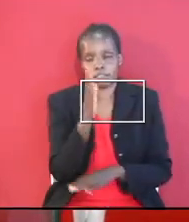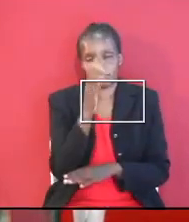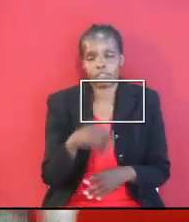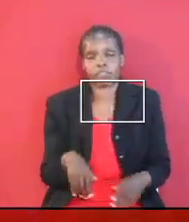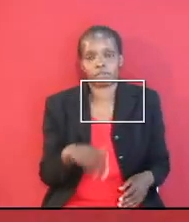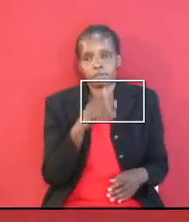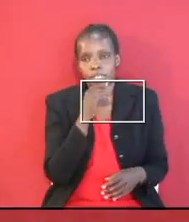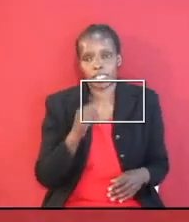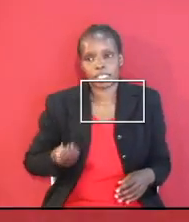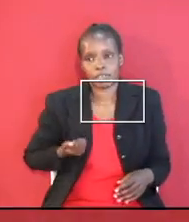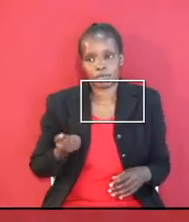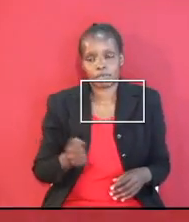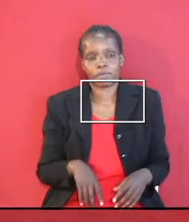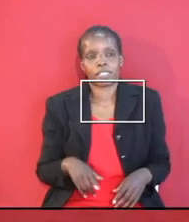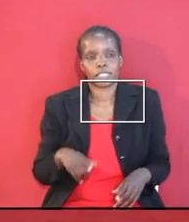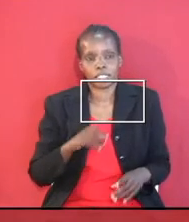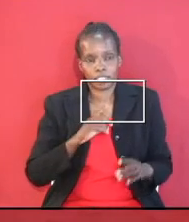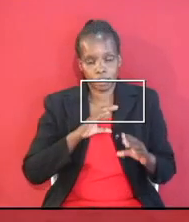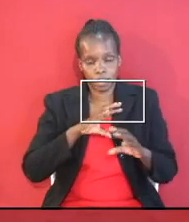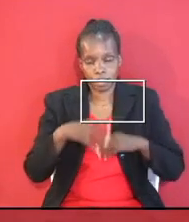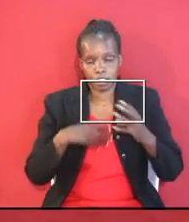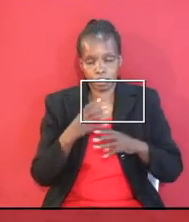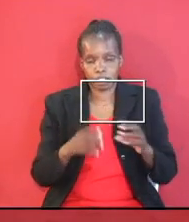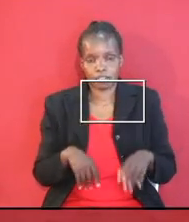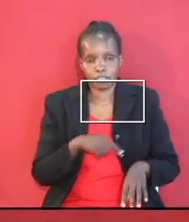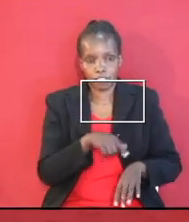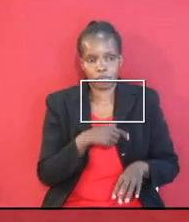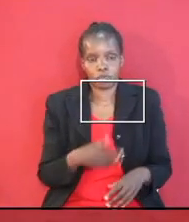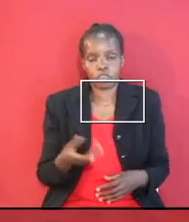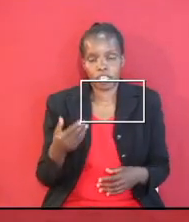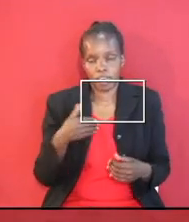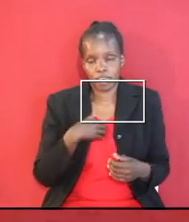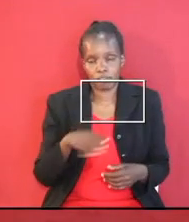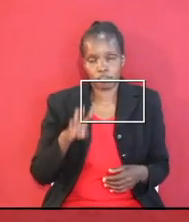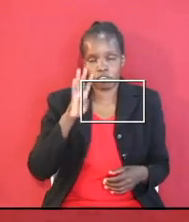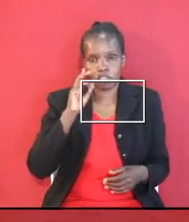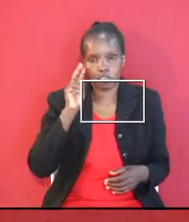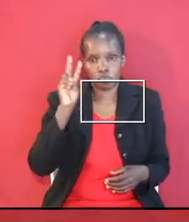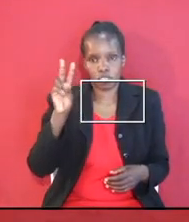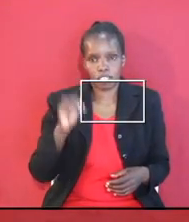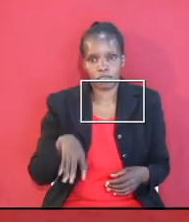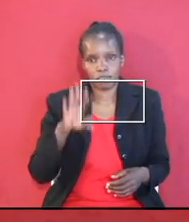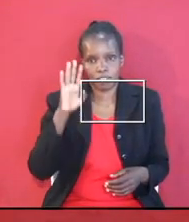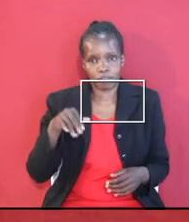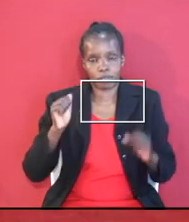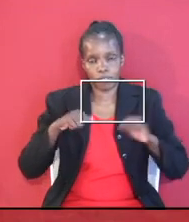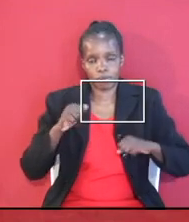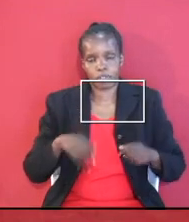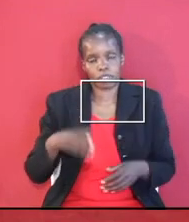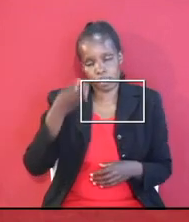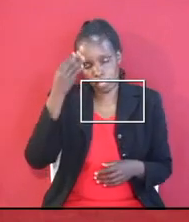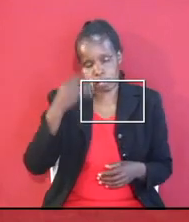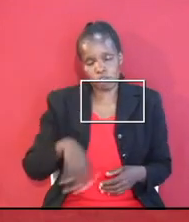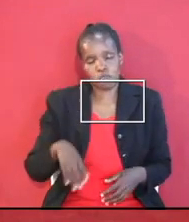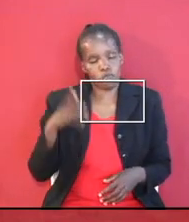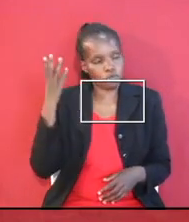gentlemen, I want us to have an interactive session. We only have 25 minutes to be able to learn the four steps of